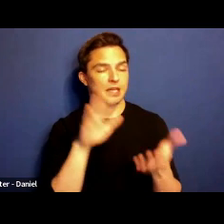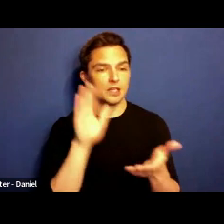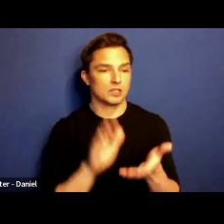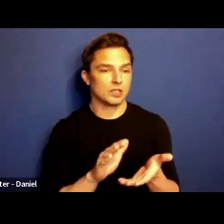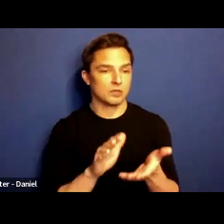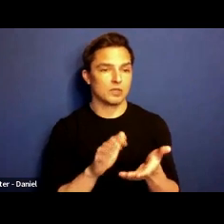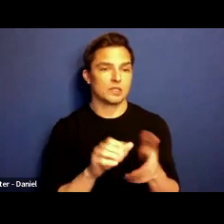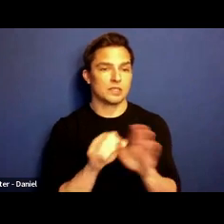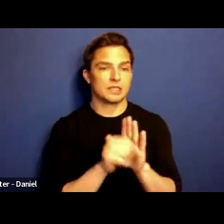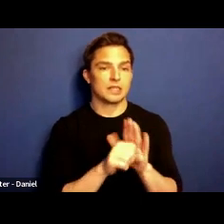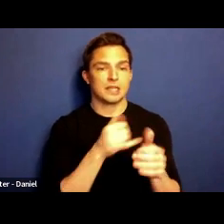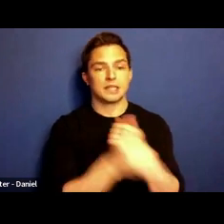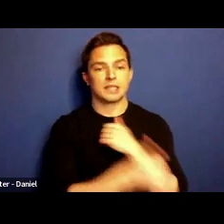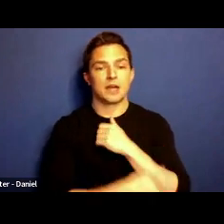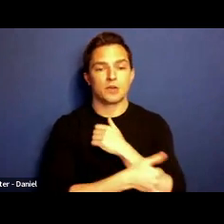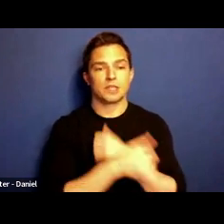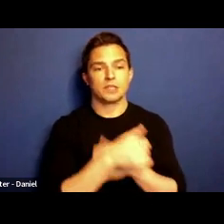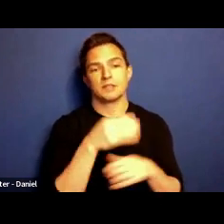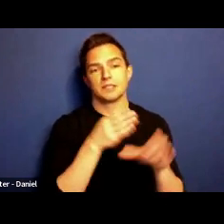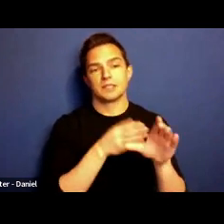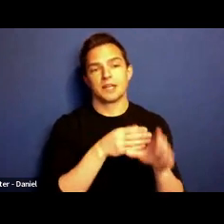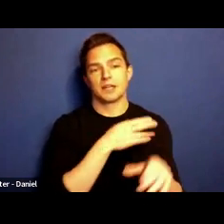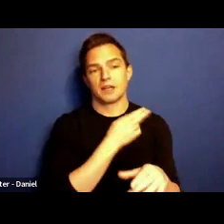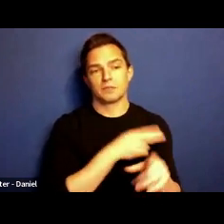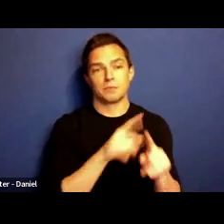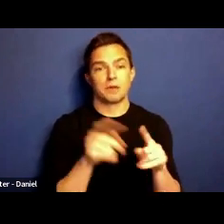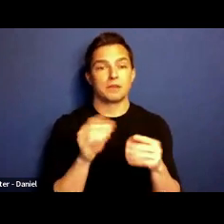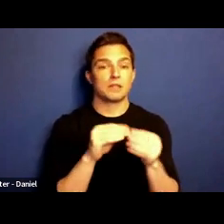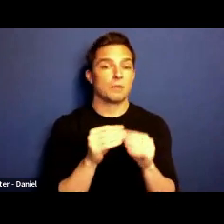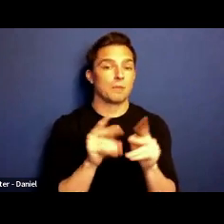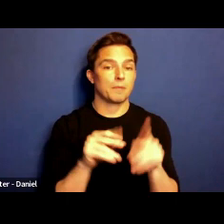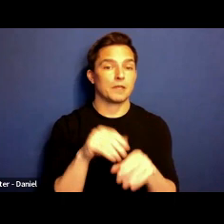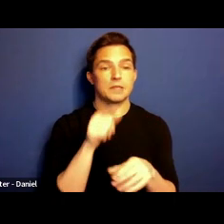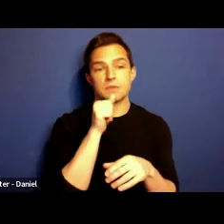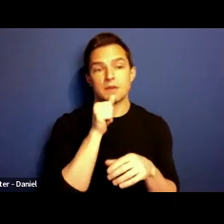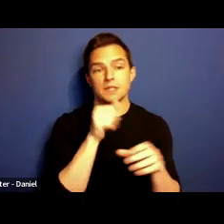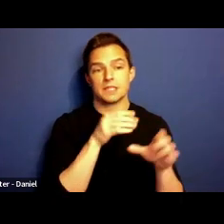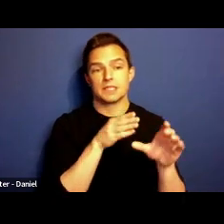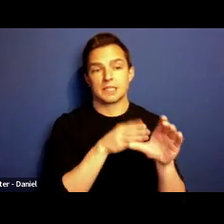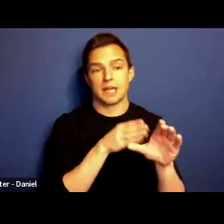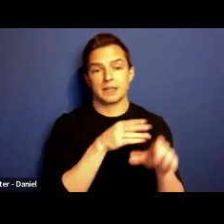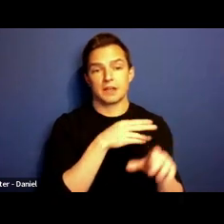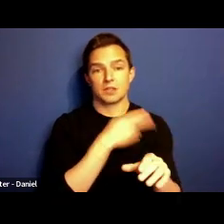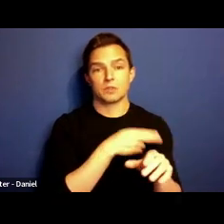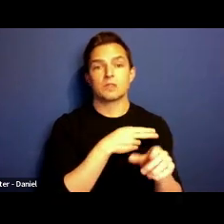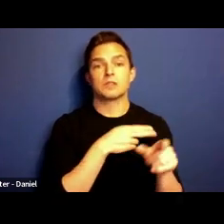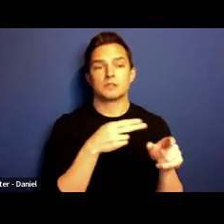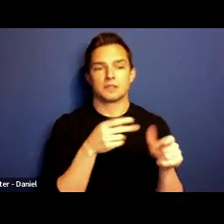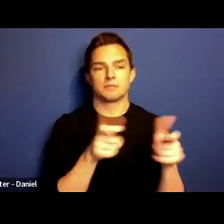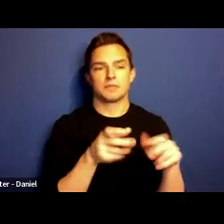state and county psychiatric hospitals, but the number of people in private psychiatric hospitals had a major